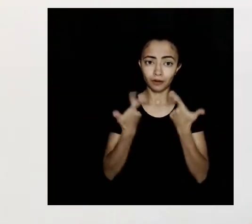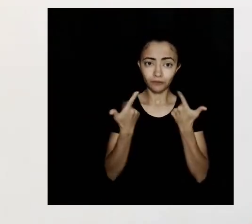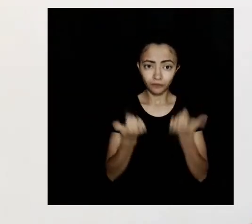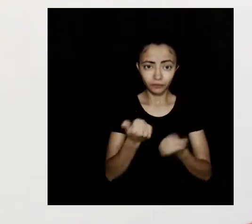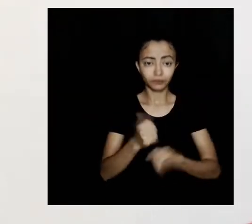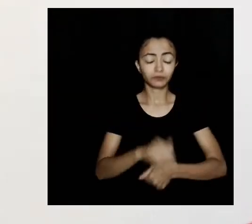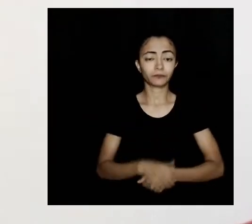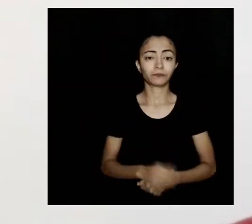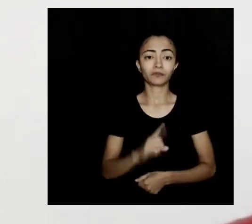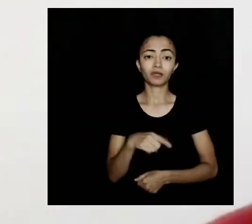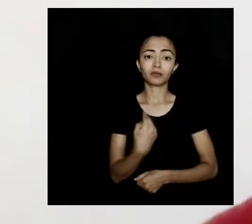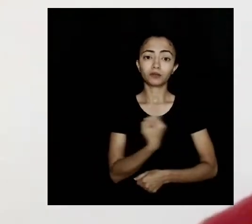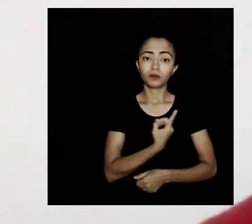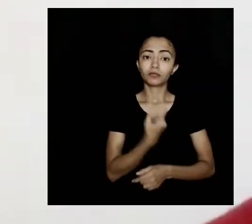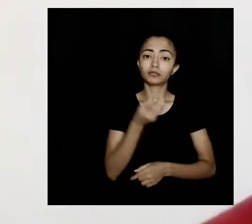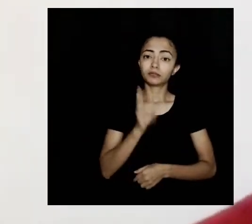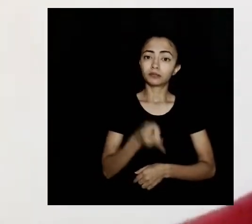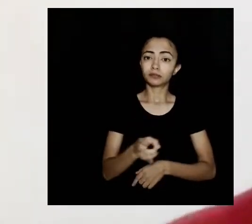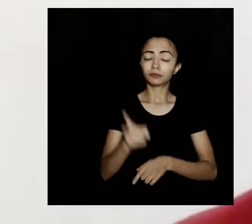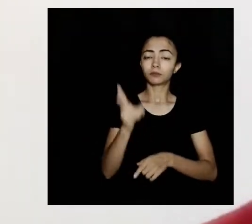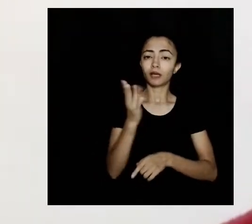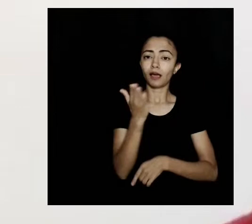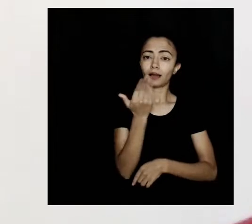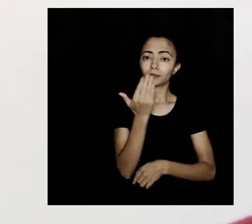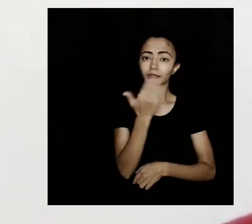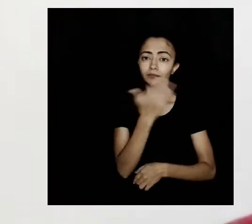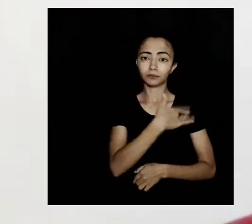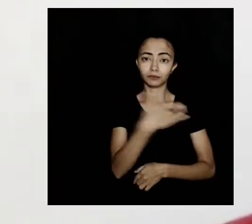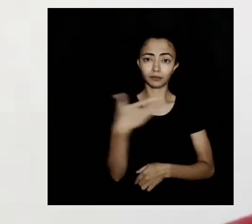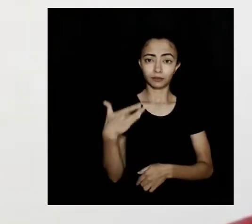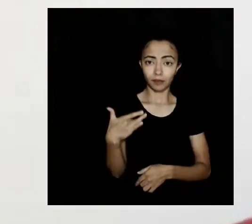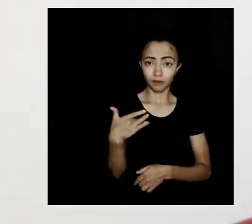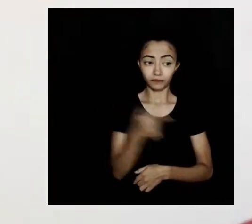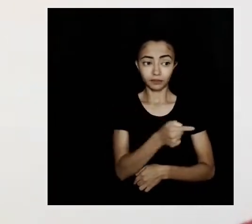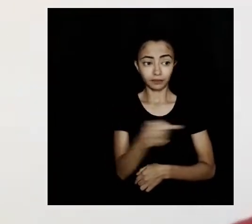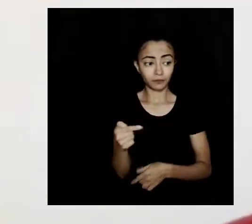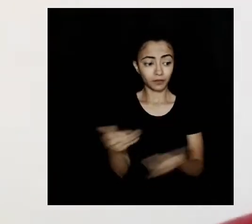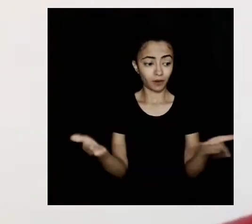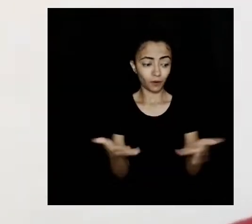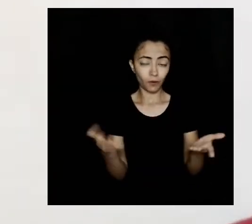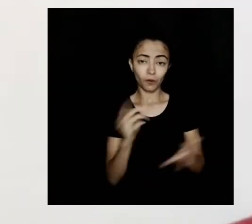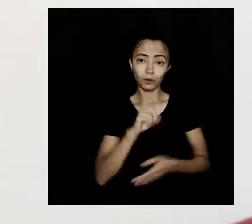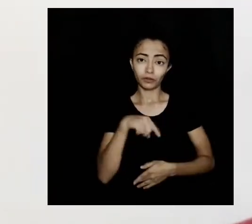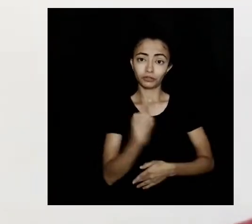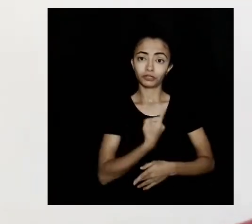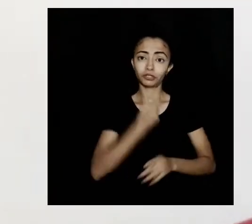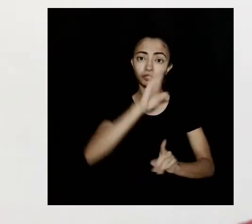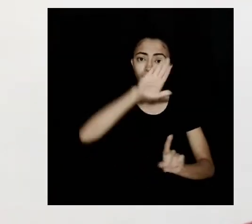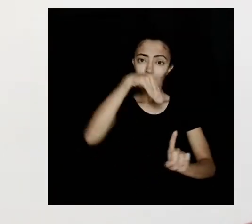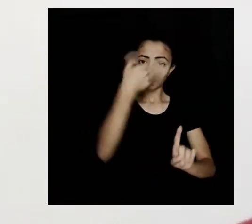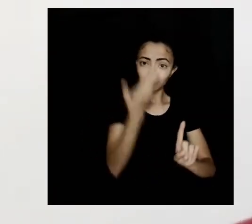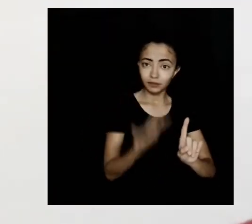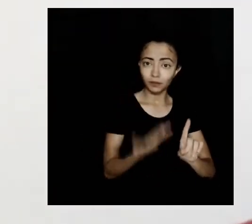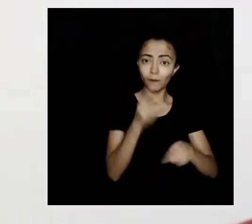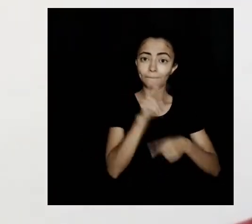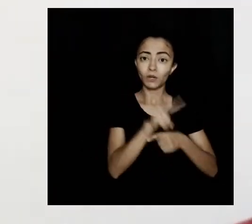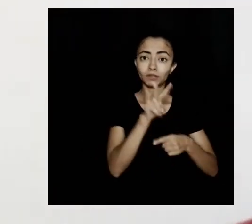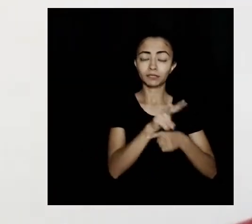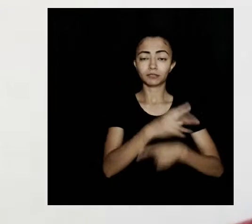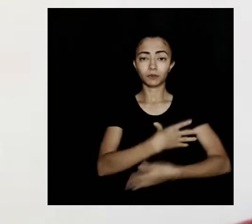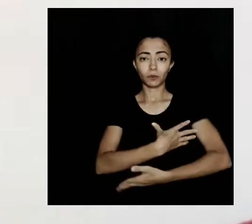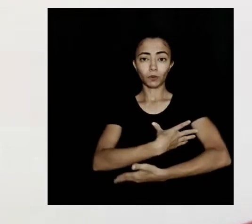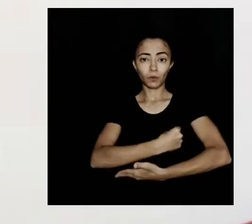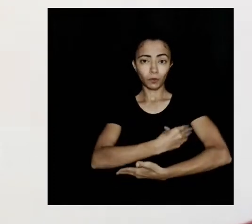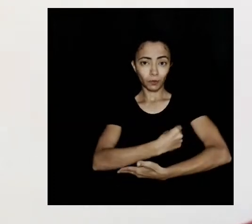newsletter, and hope we all have a wonderful event for healthy and sustainable eating. This week, we're